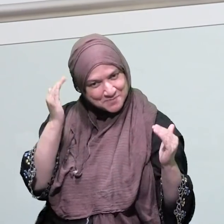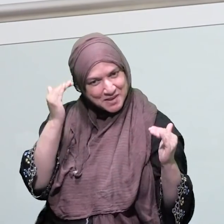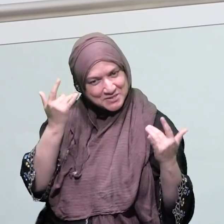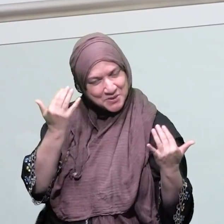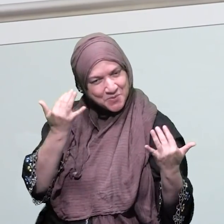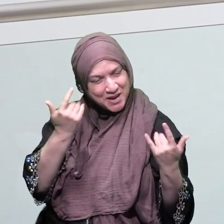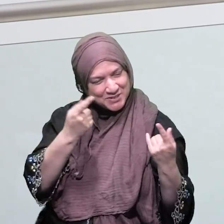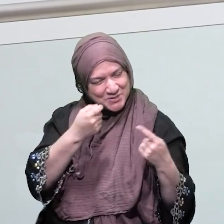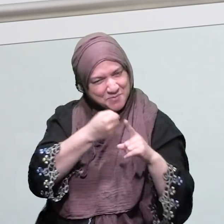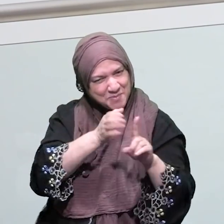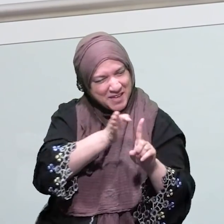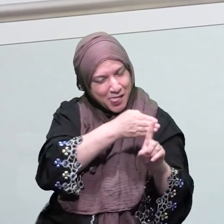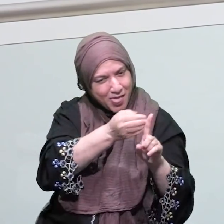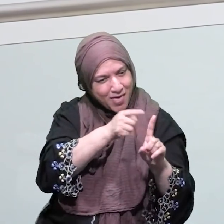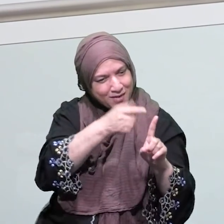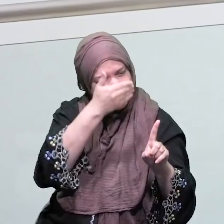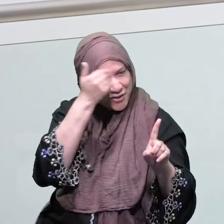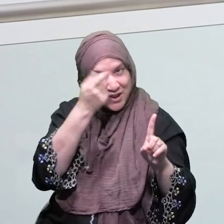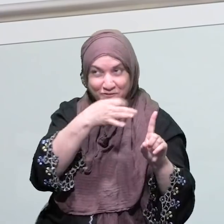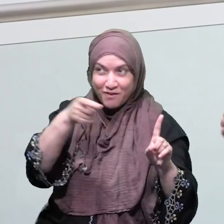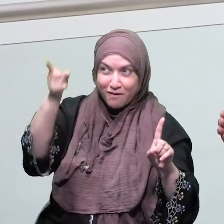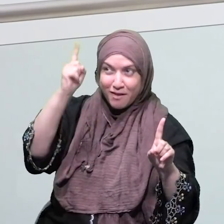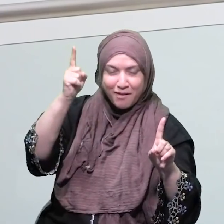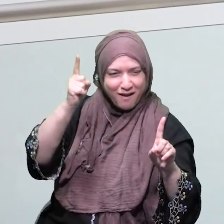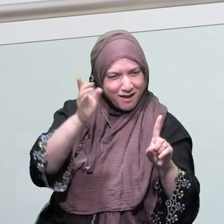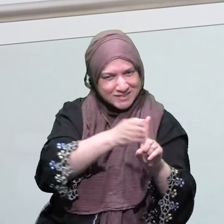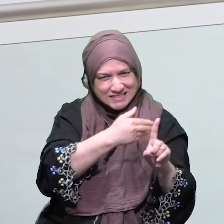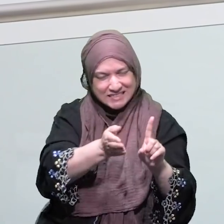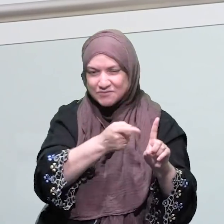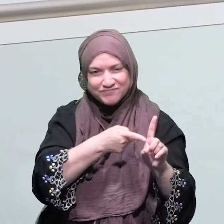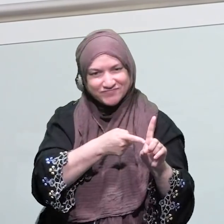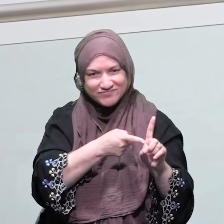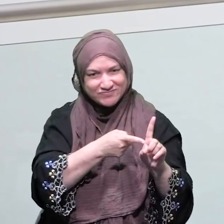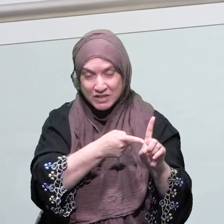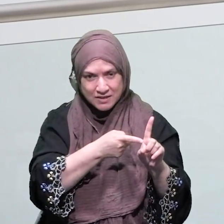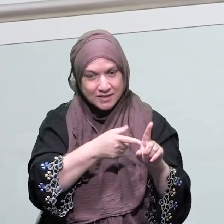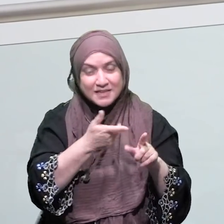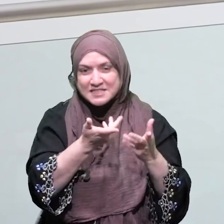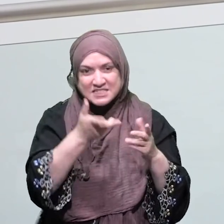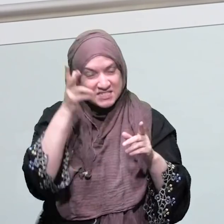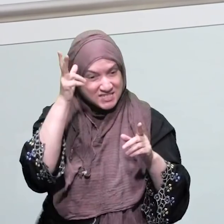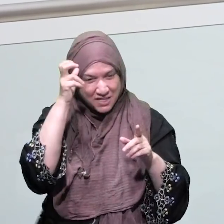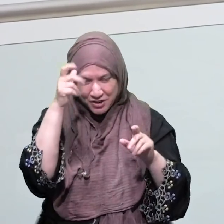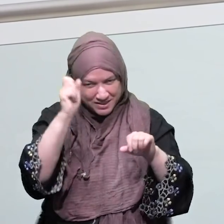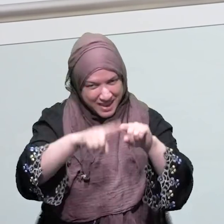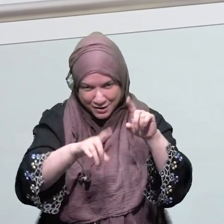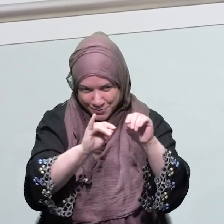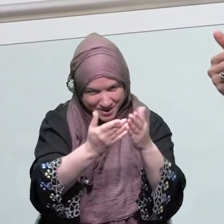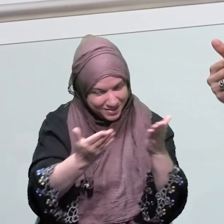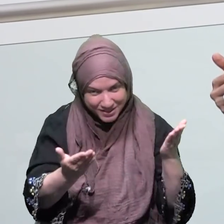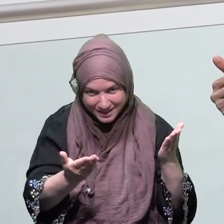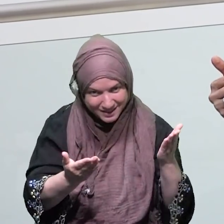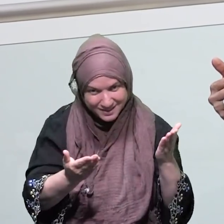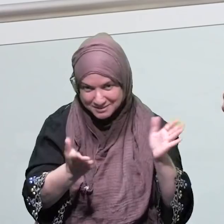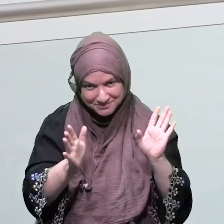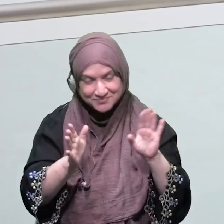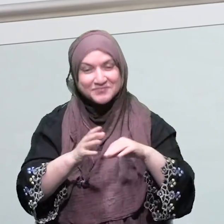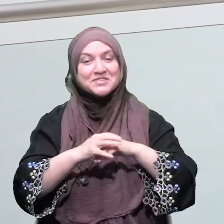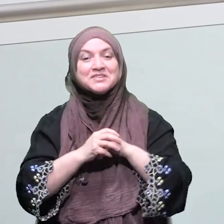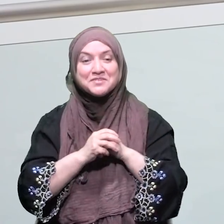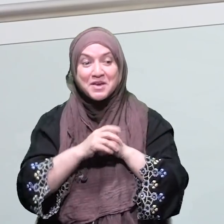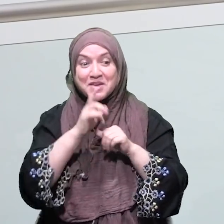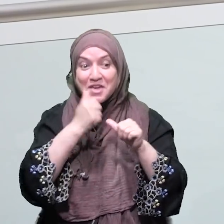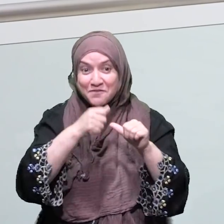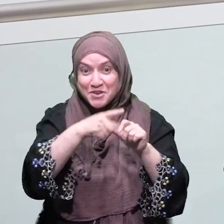He has to retreat. He has absolutely nothing to get into if you remember Allah, because that's your fortress, is